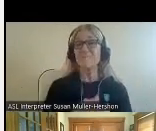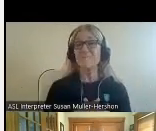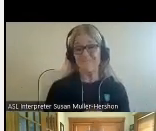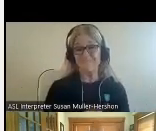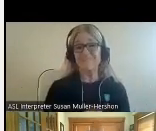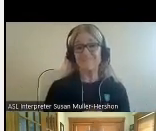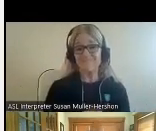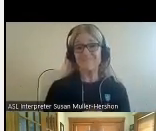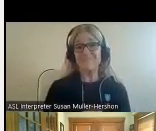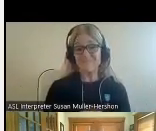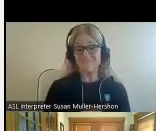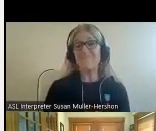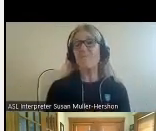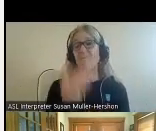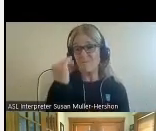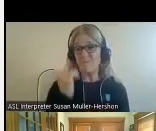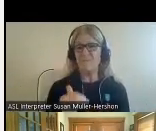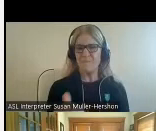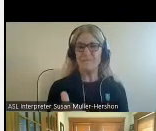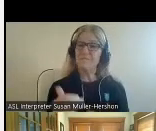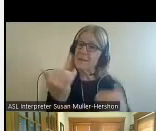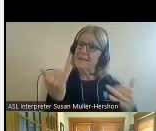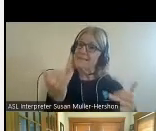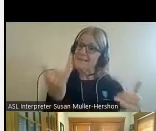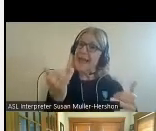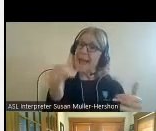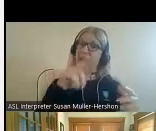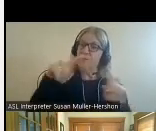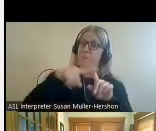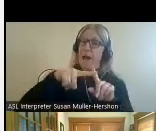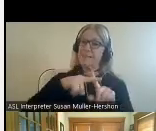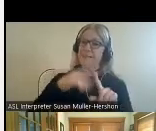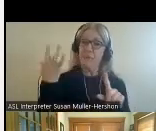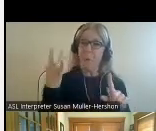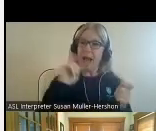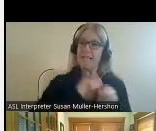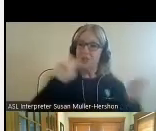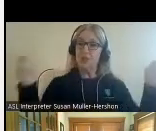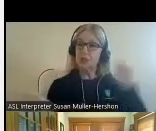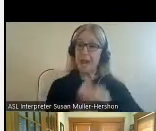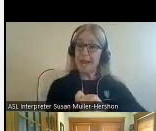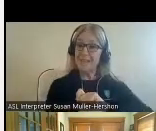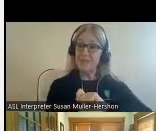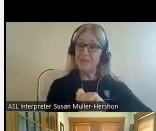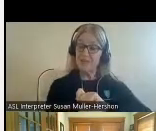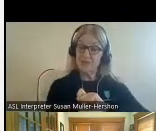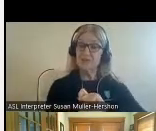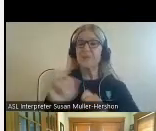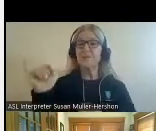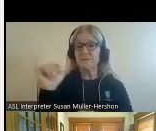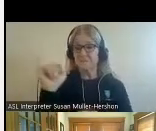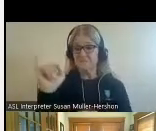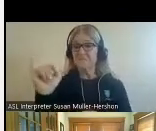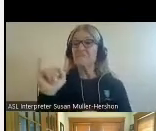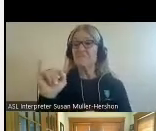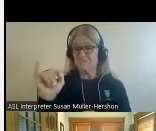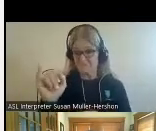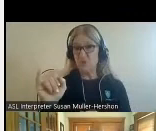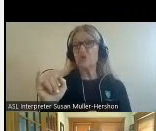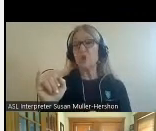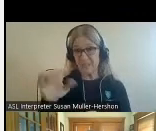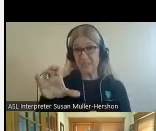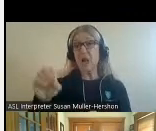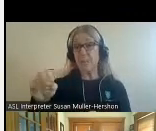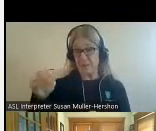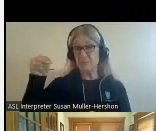services. The good news is that this has changed in terms of individual insurance companies and federal regulations allowing